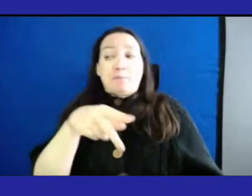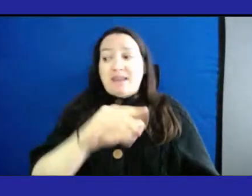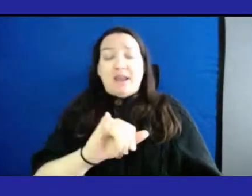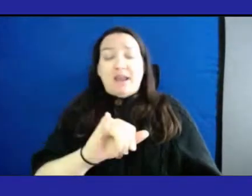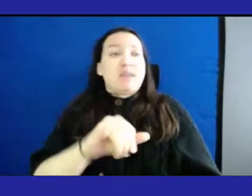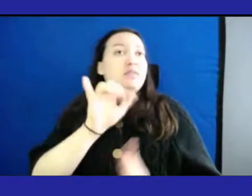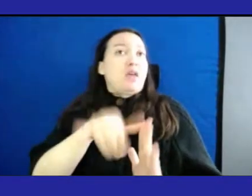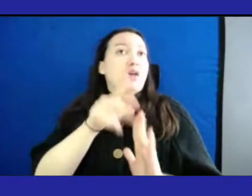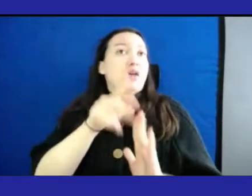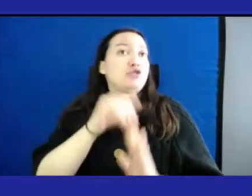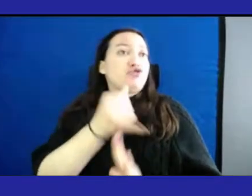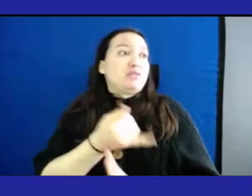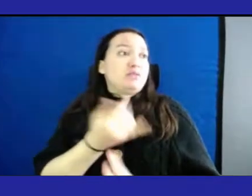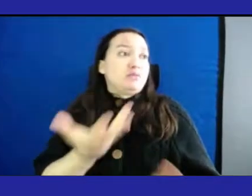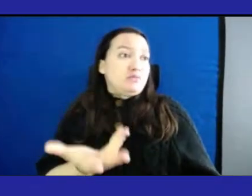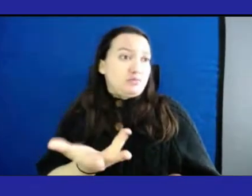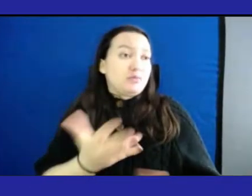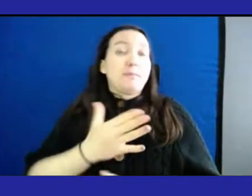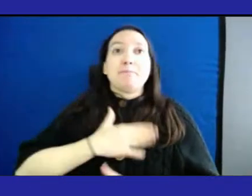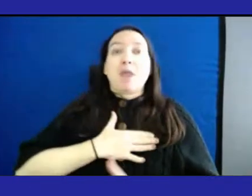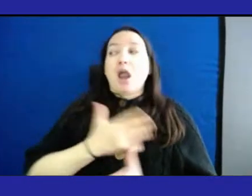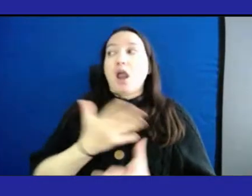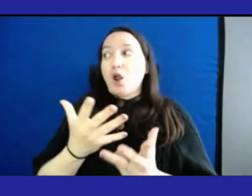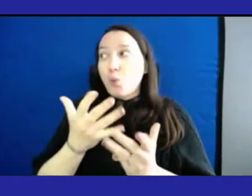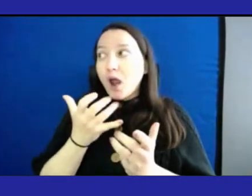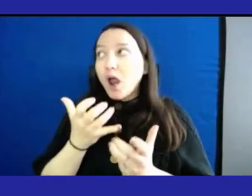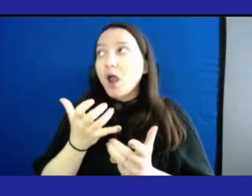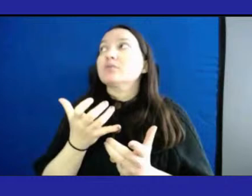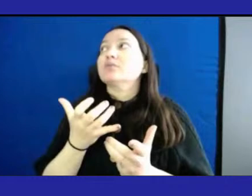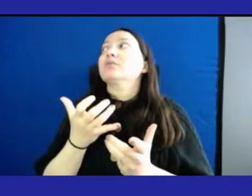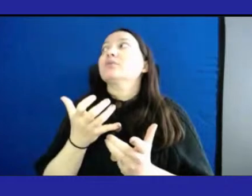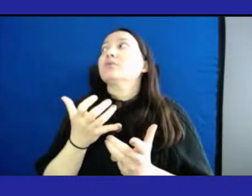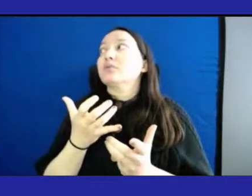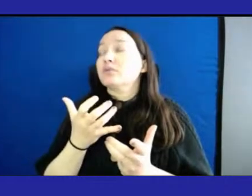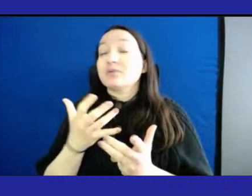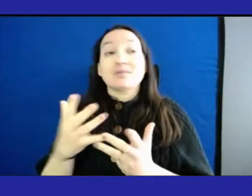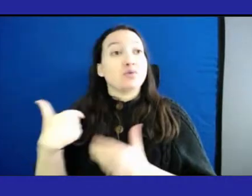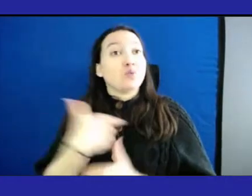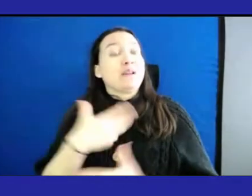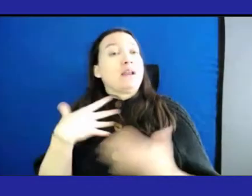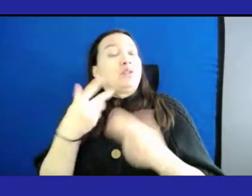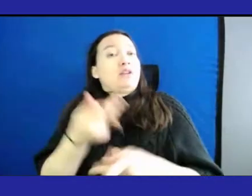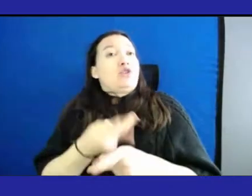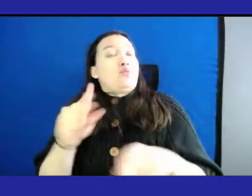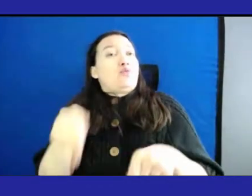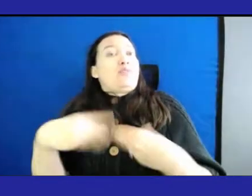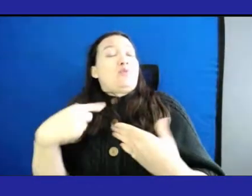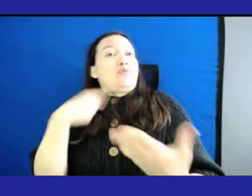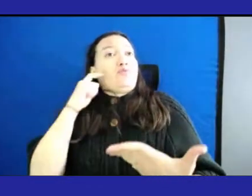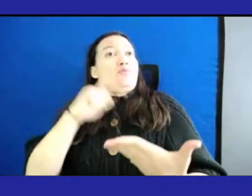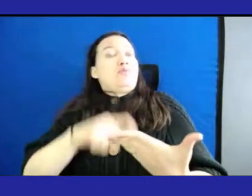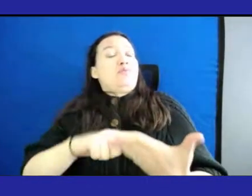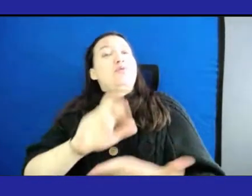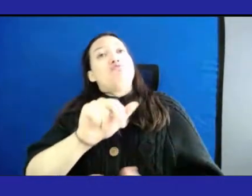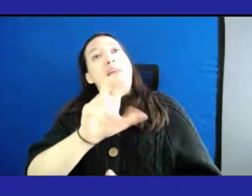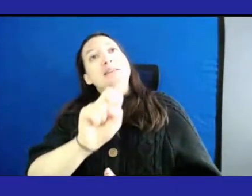is. My desire is that we, as healthcare providers, recognize race and ethnicity, the